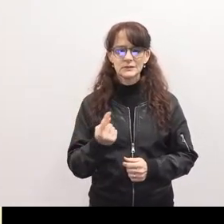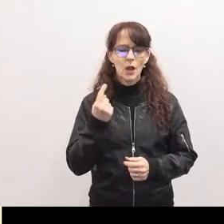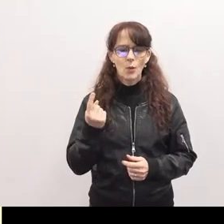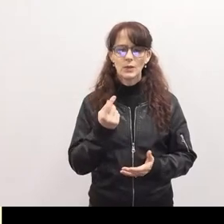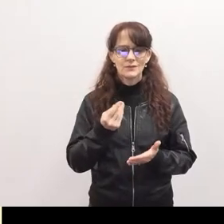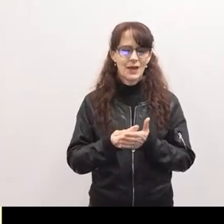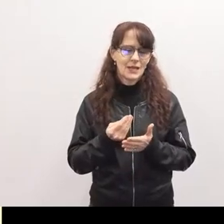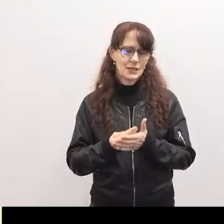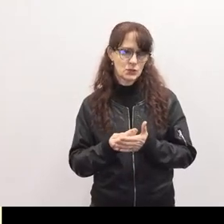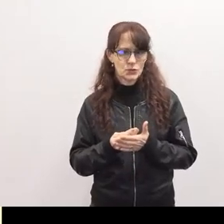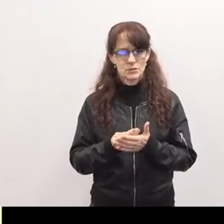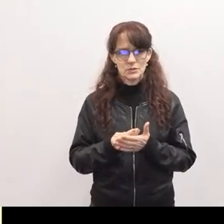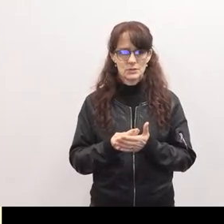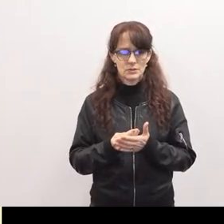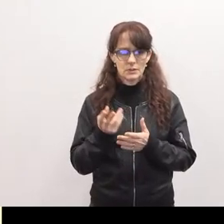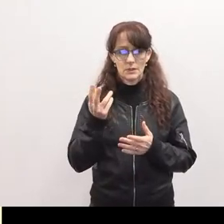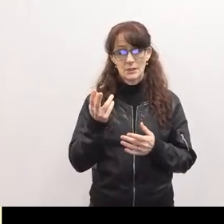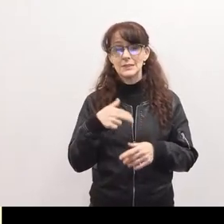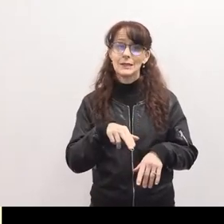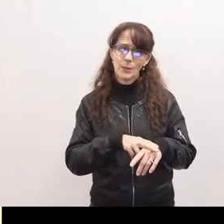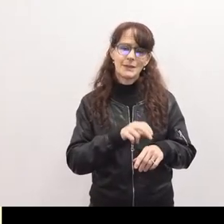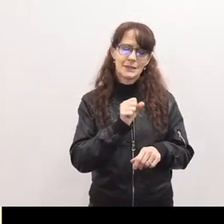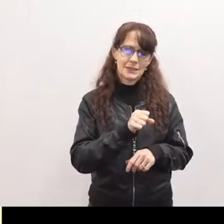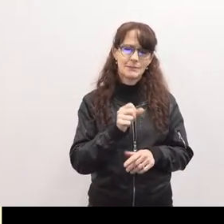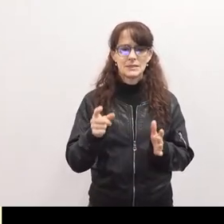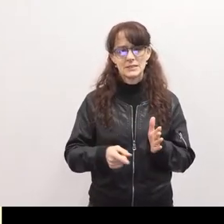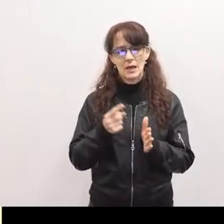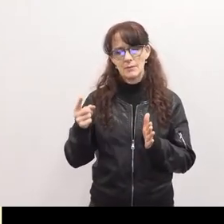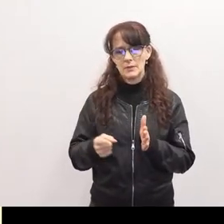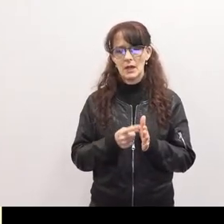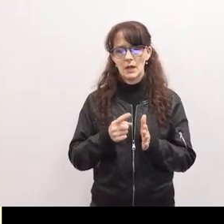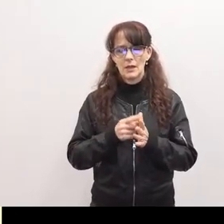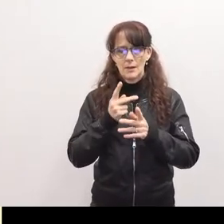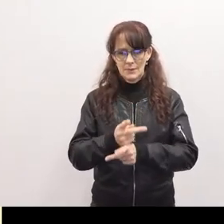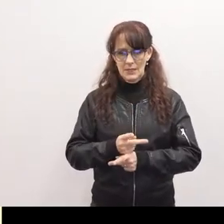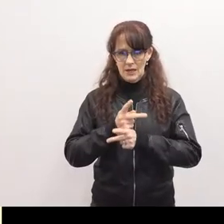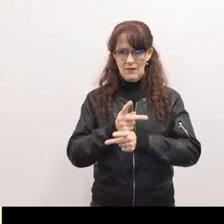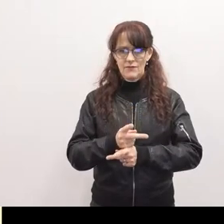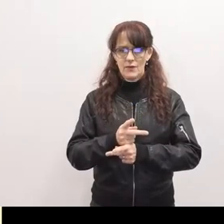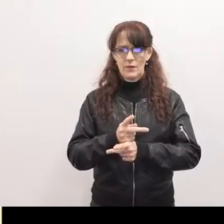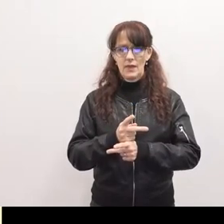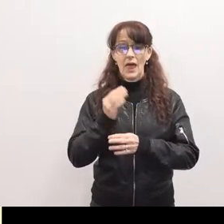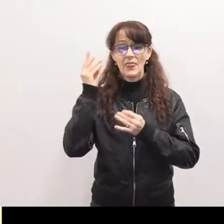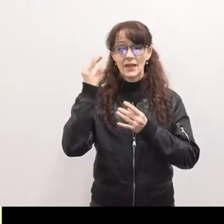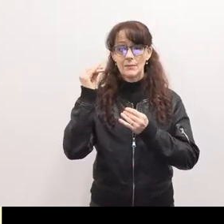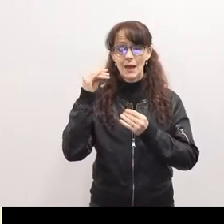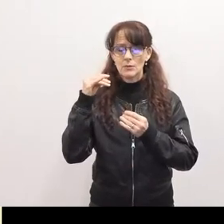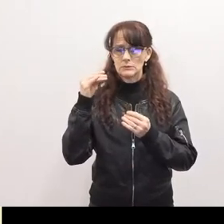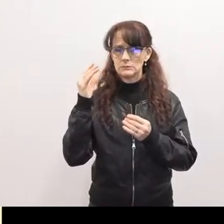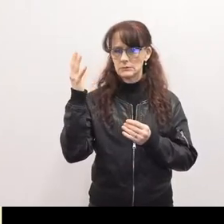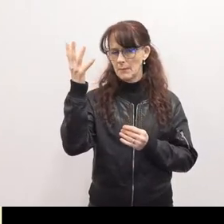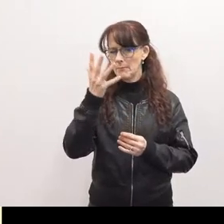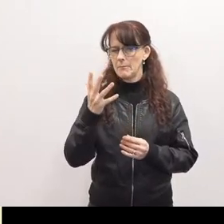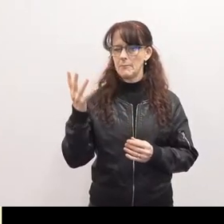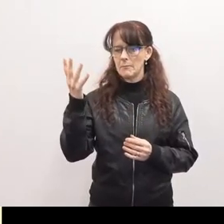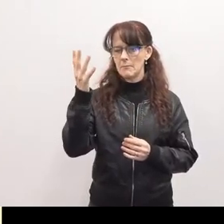financial. It typically is, but sometimes you just want to be careful not think about the appearance of how it would